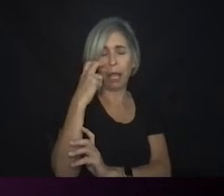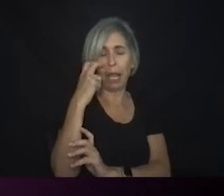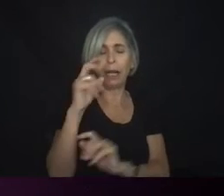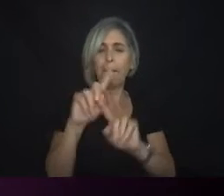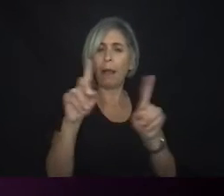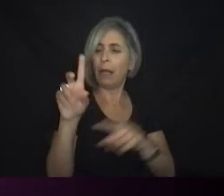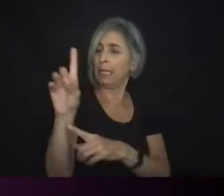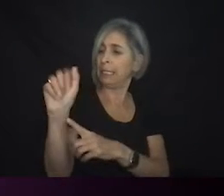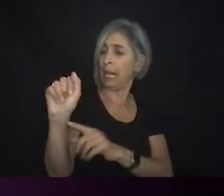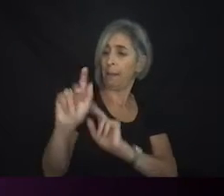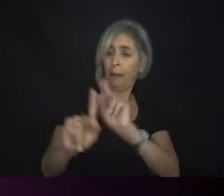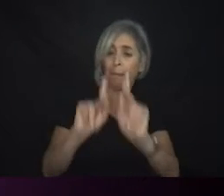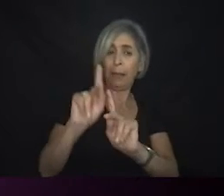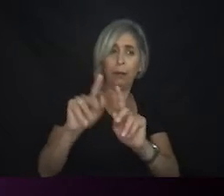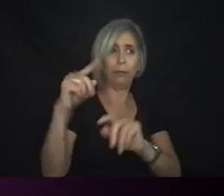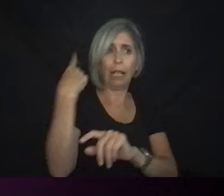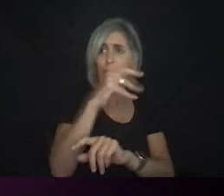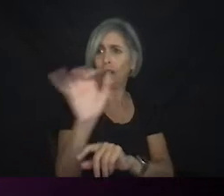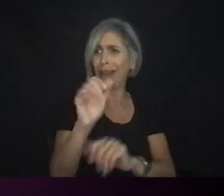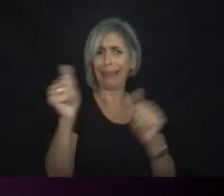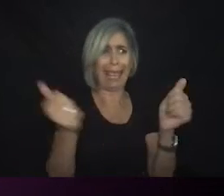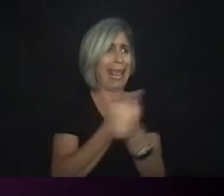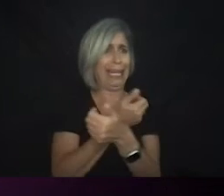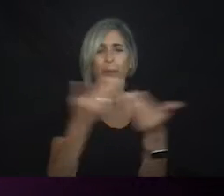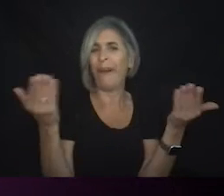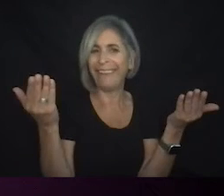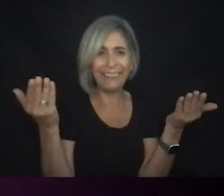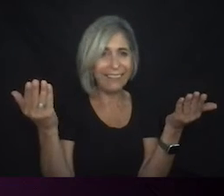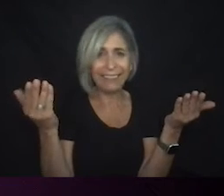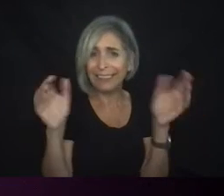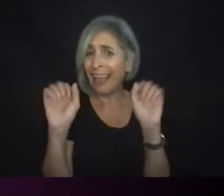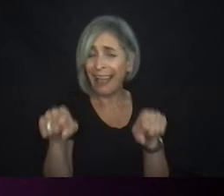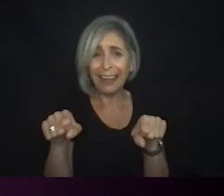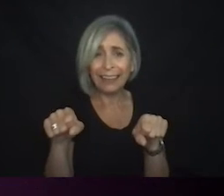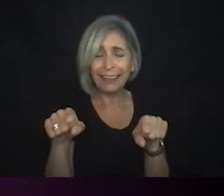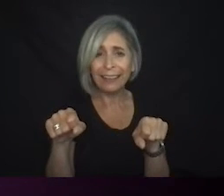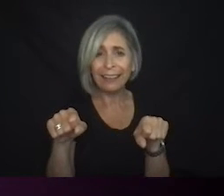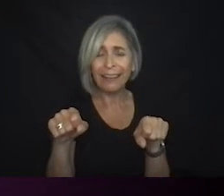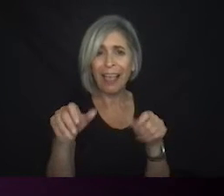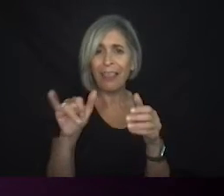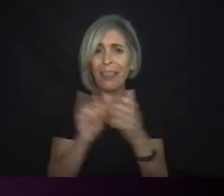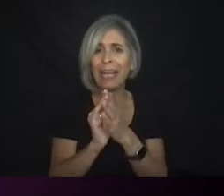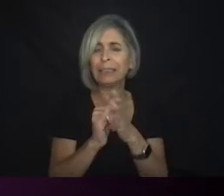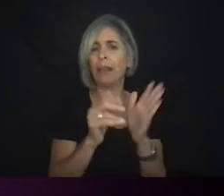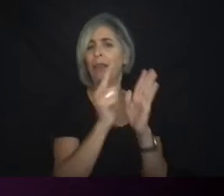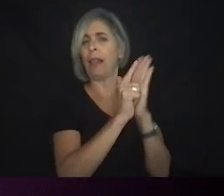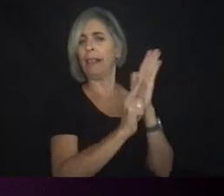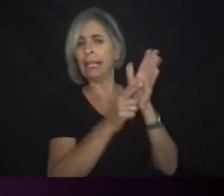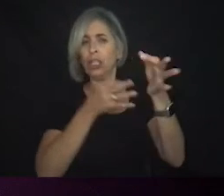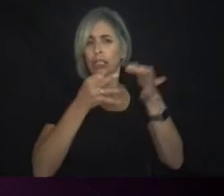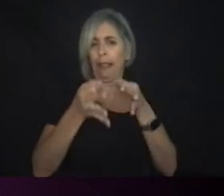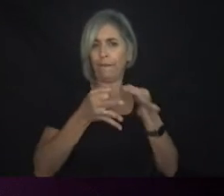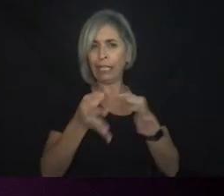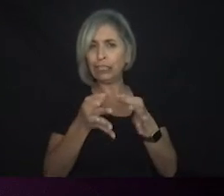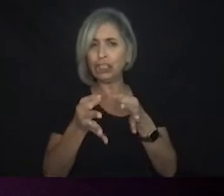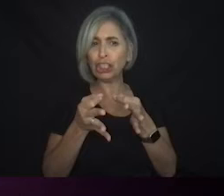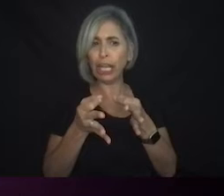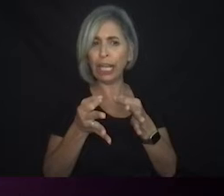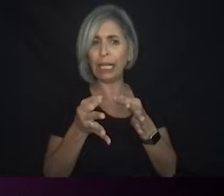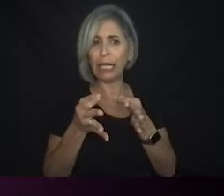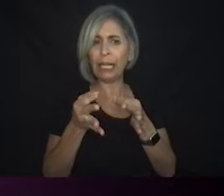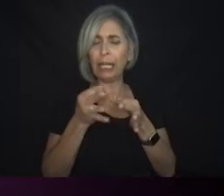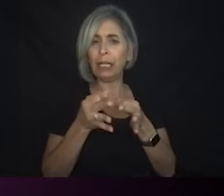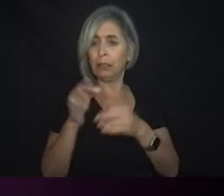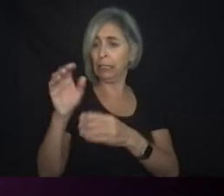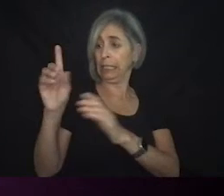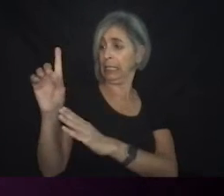disabled people can look like anyone. And this is kind of like the very legal definition.